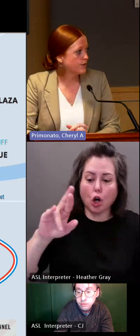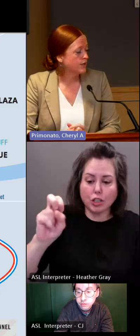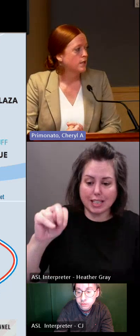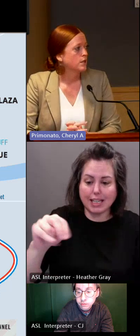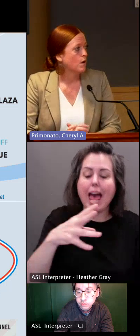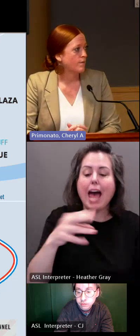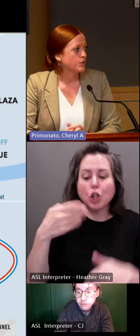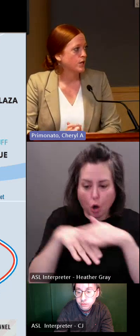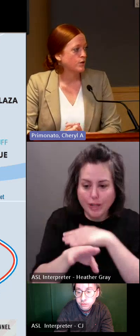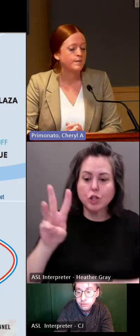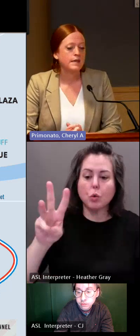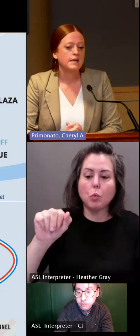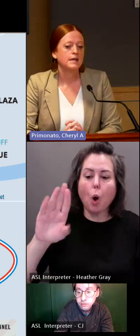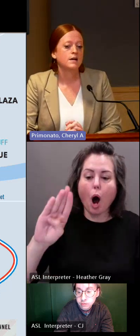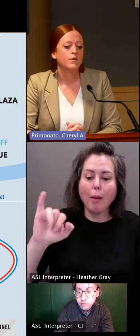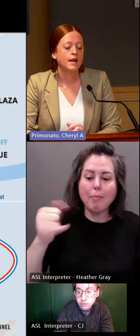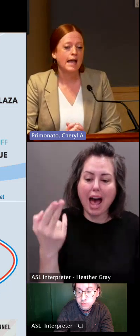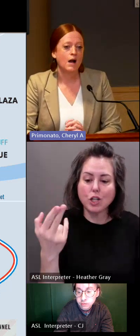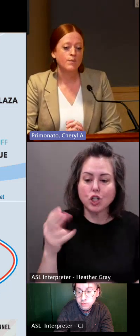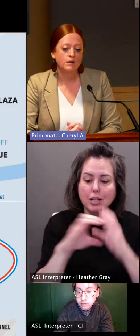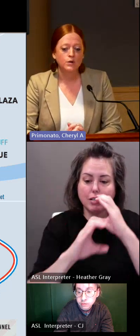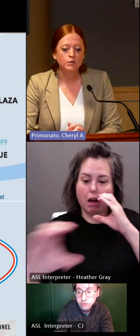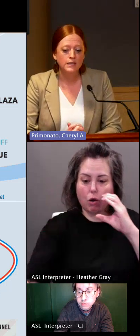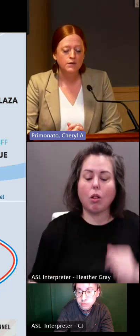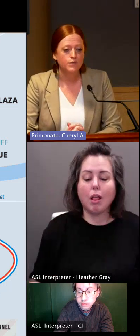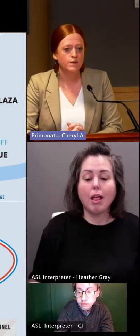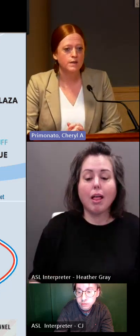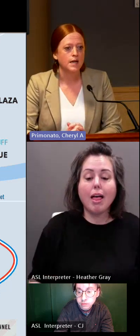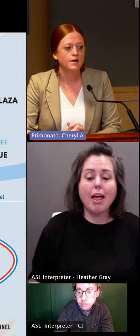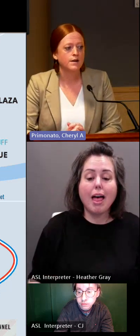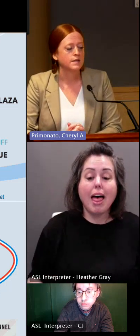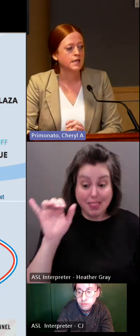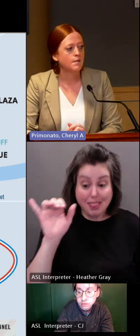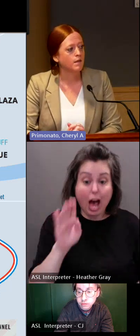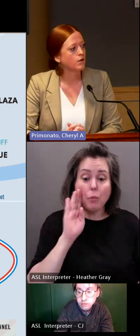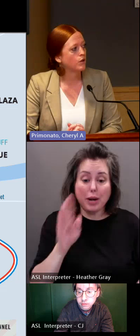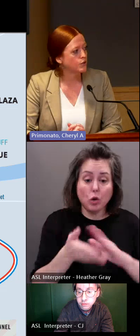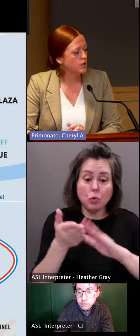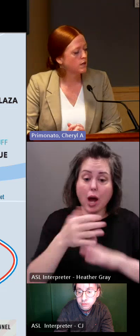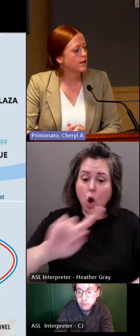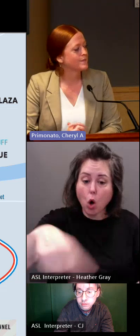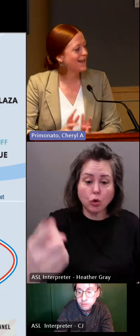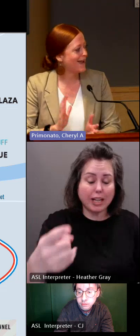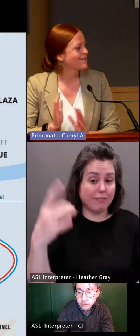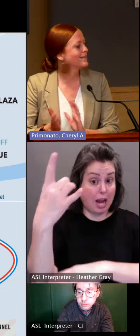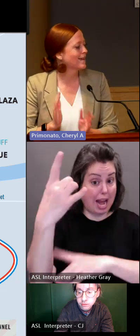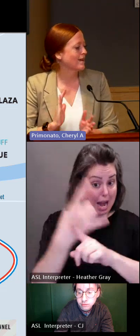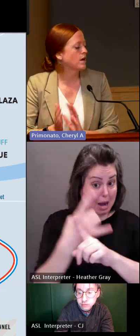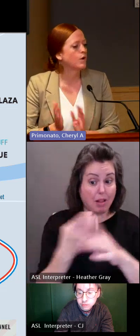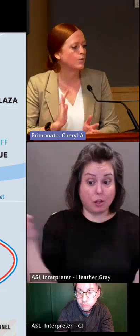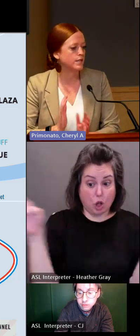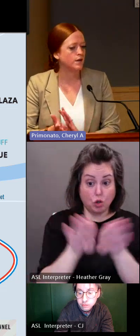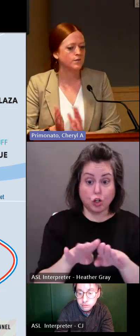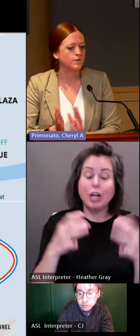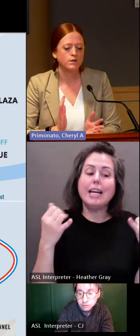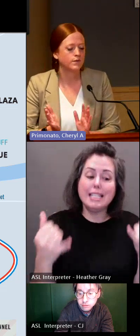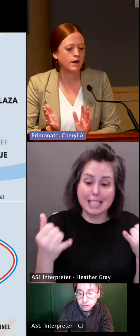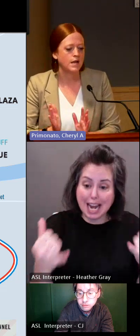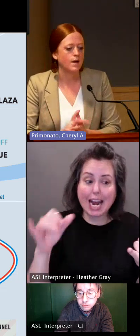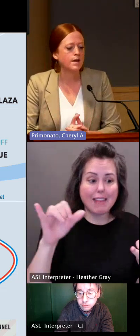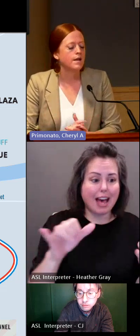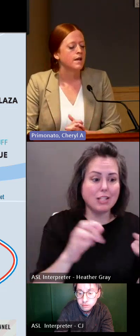Wabash Tunnel. The Wabash Tunnel will be running outbound only for the entirety of this 8-month closure. Today, this is a roadway